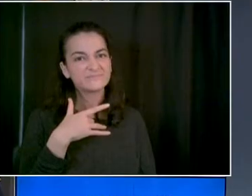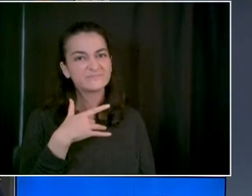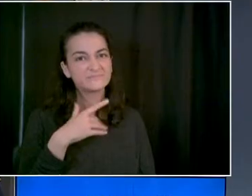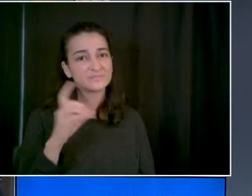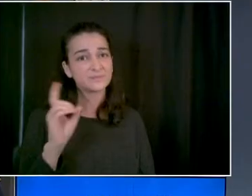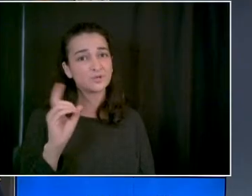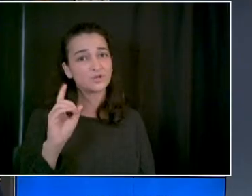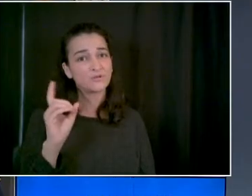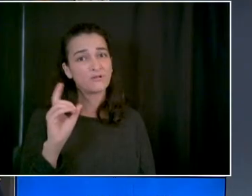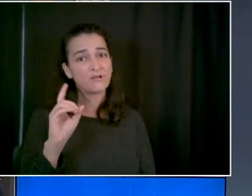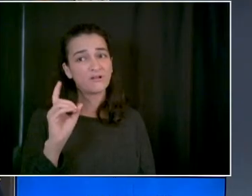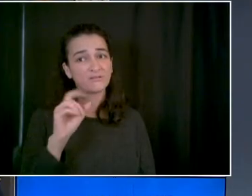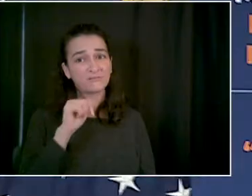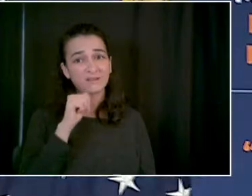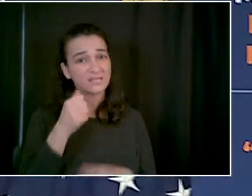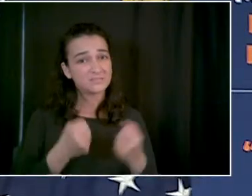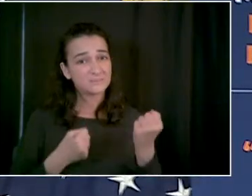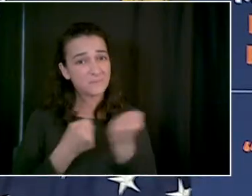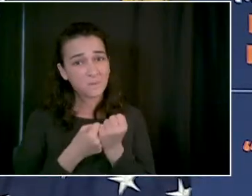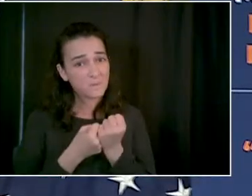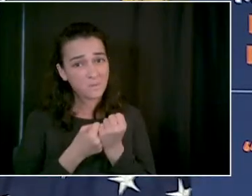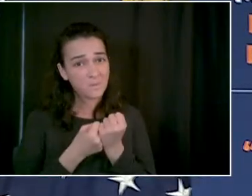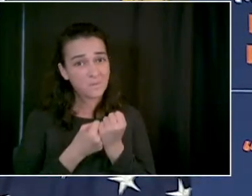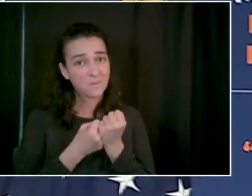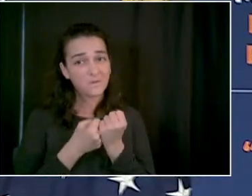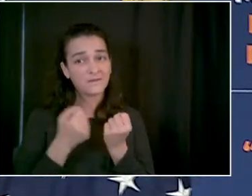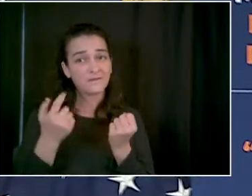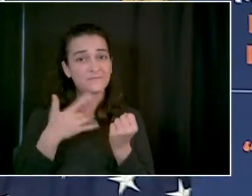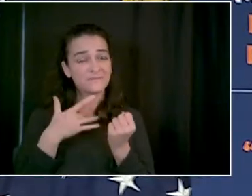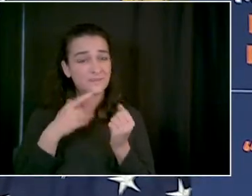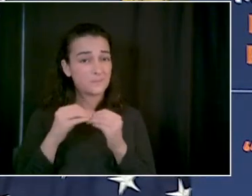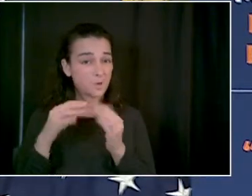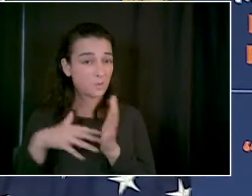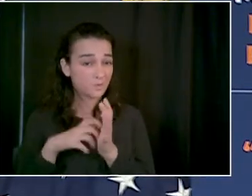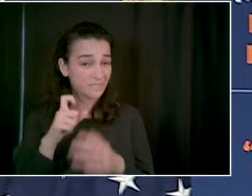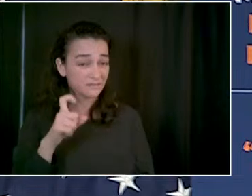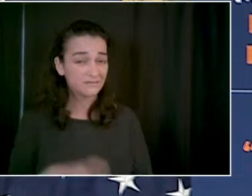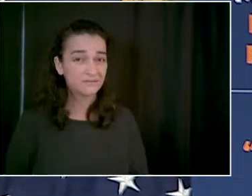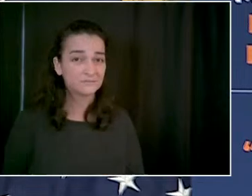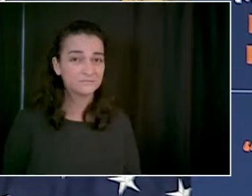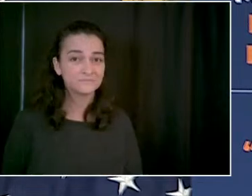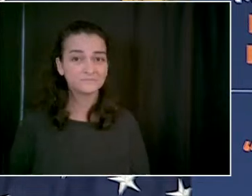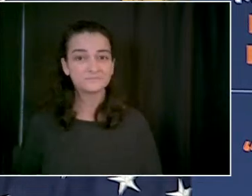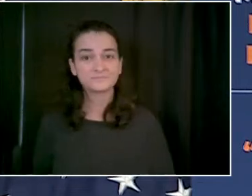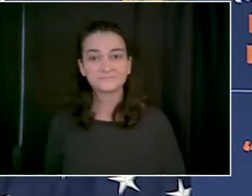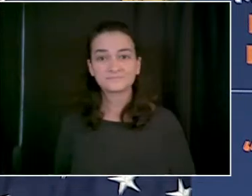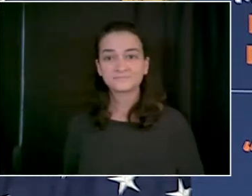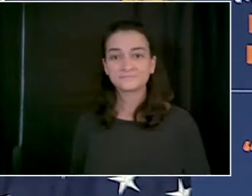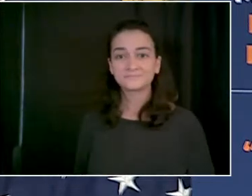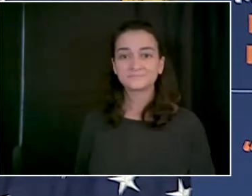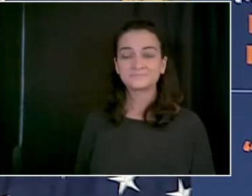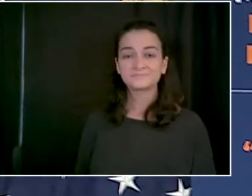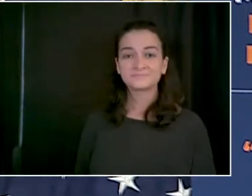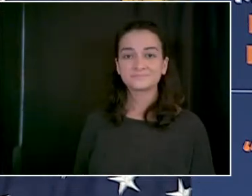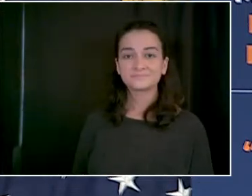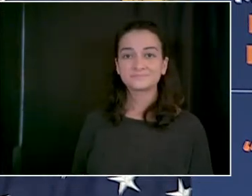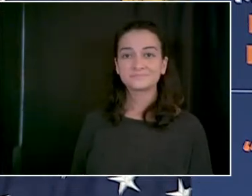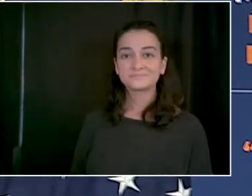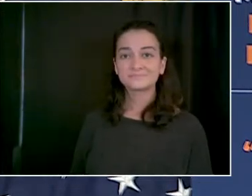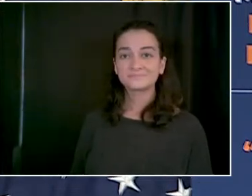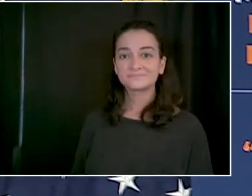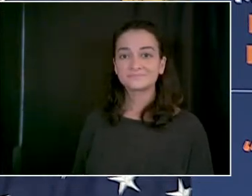like you... I really need to have my meetings location sweep because he's